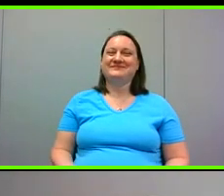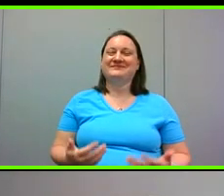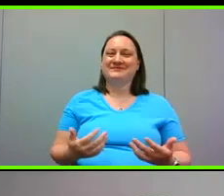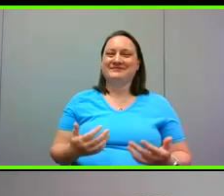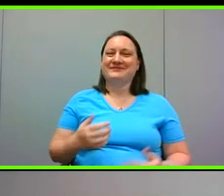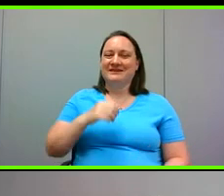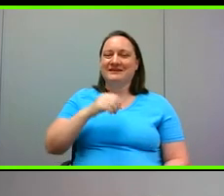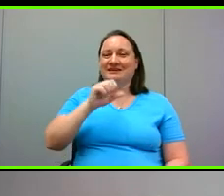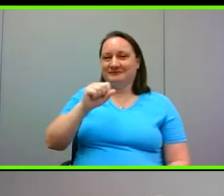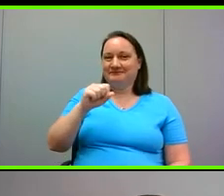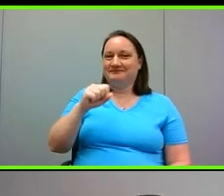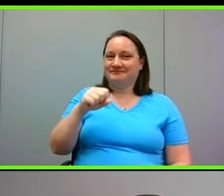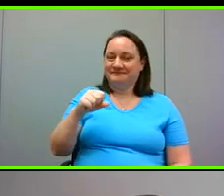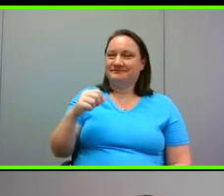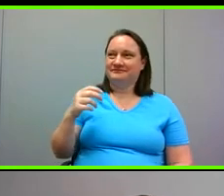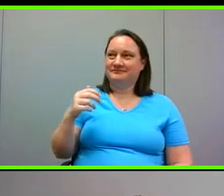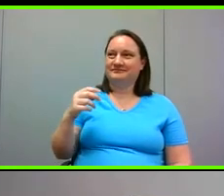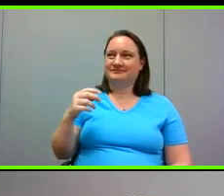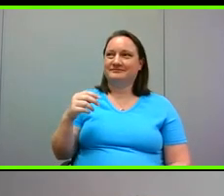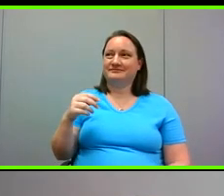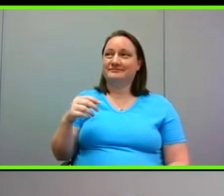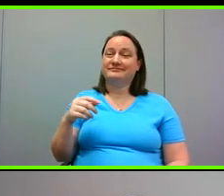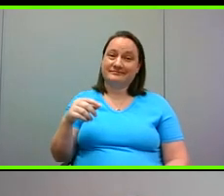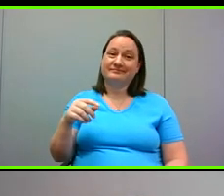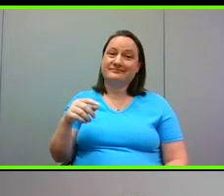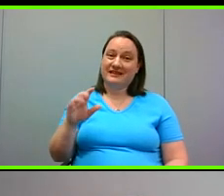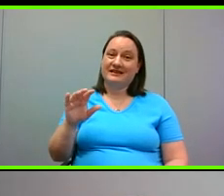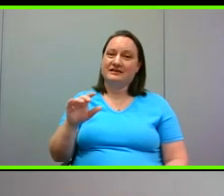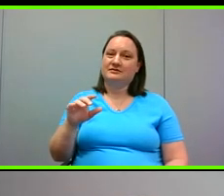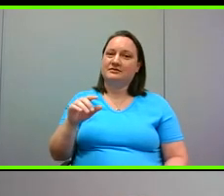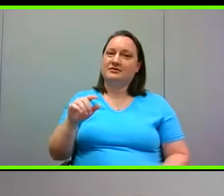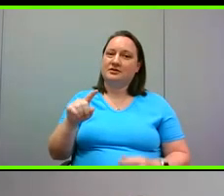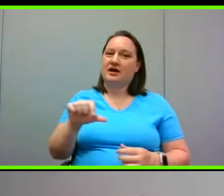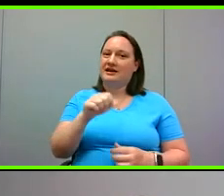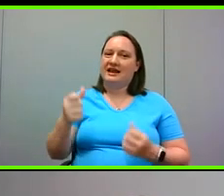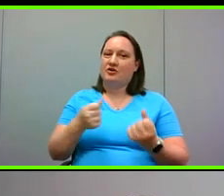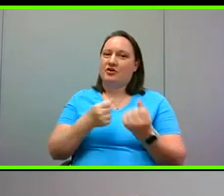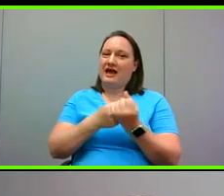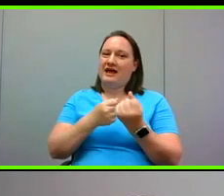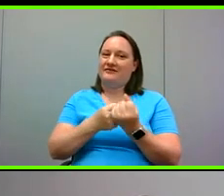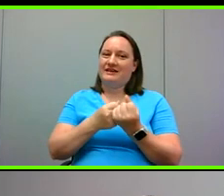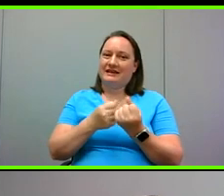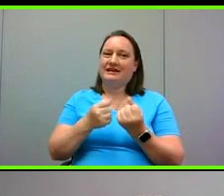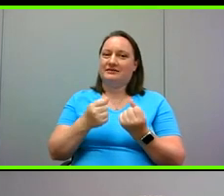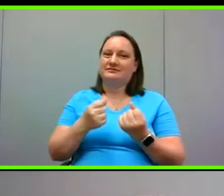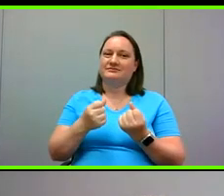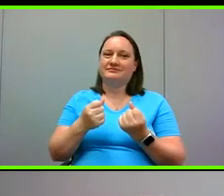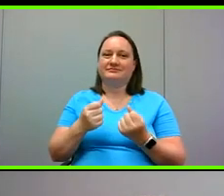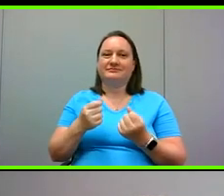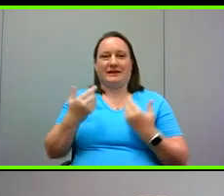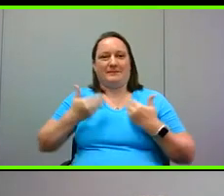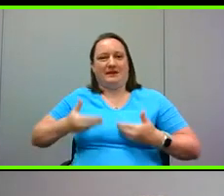So definitely you have another advocate on board that's all for accessibility in me.